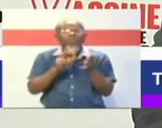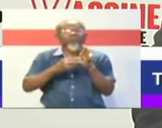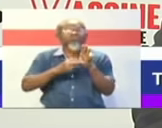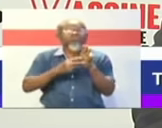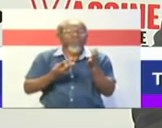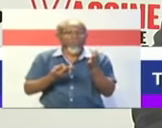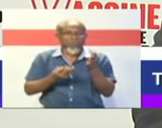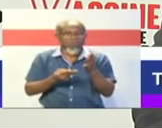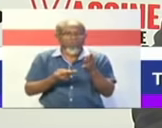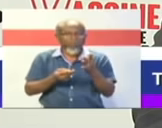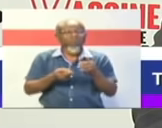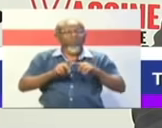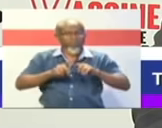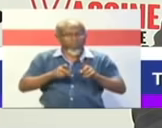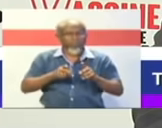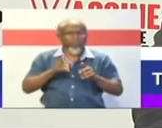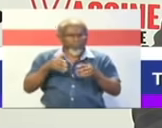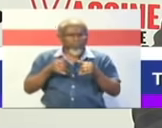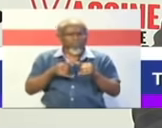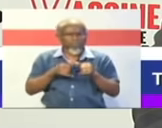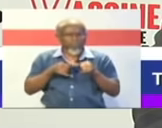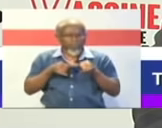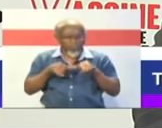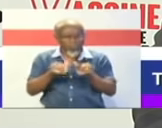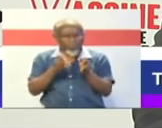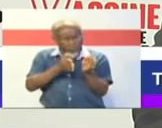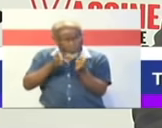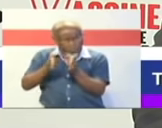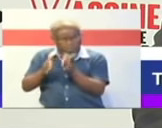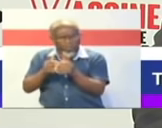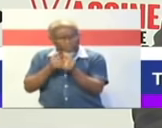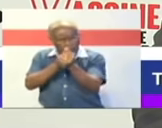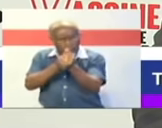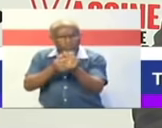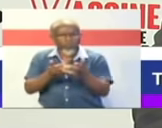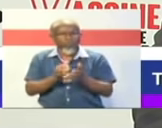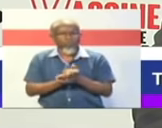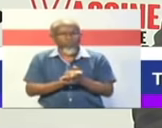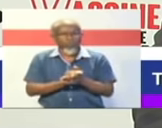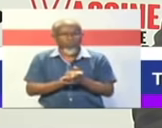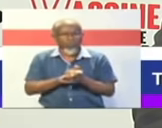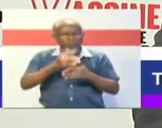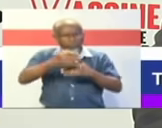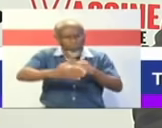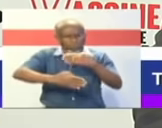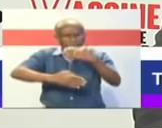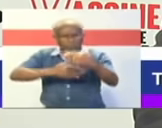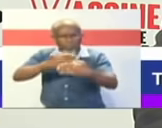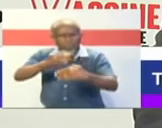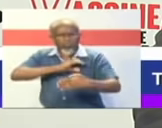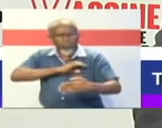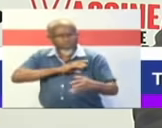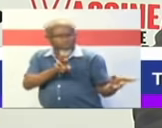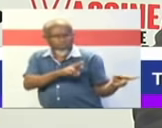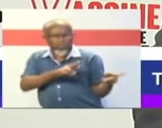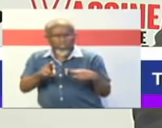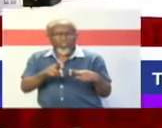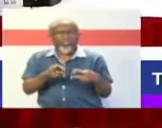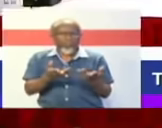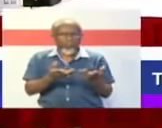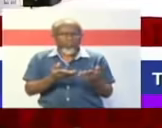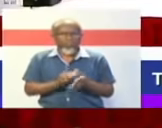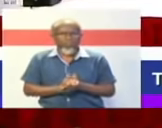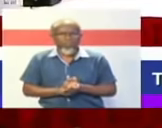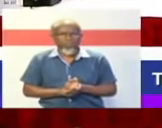been dealing with this for quite a while now, and they assure us that in terms of enforcement, that they will be able to do their part as it relates